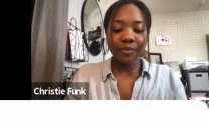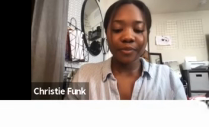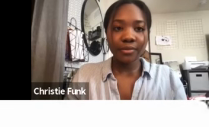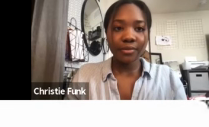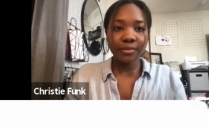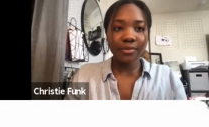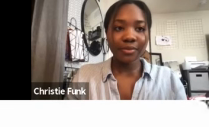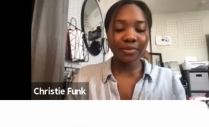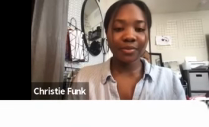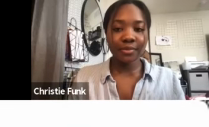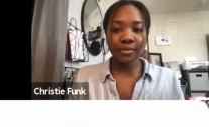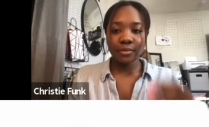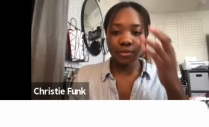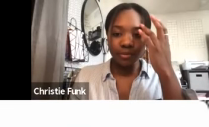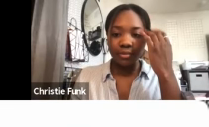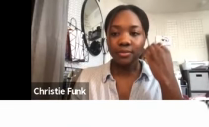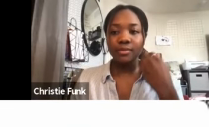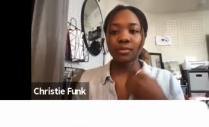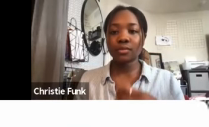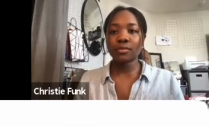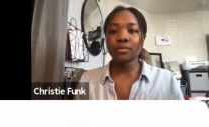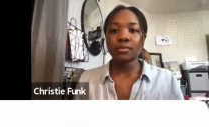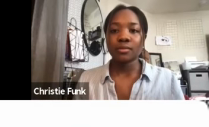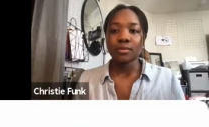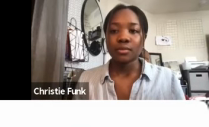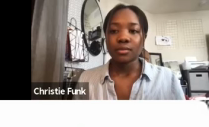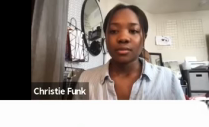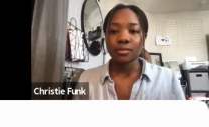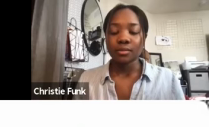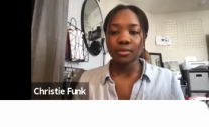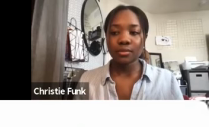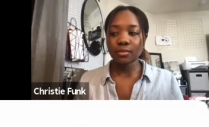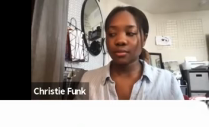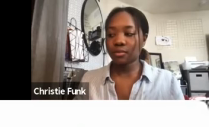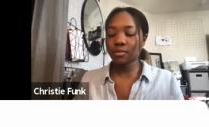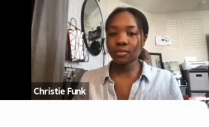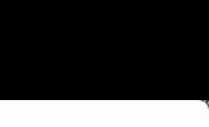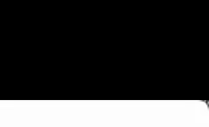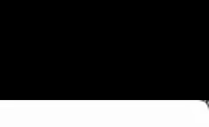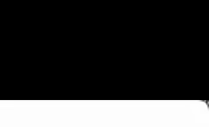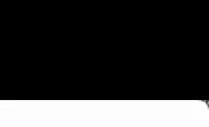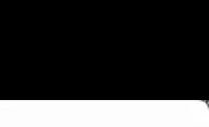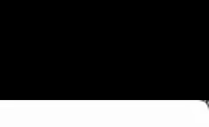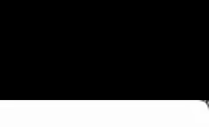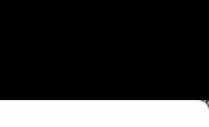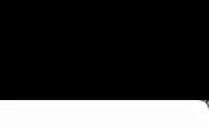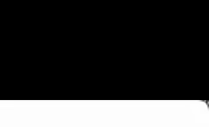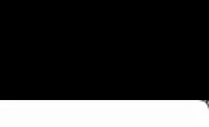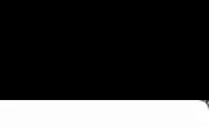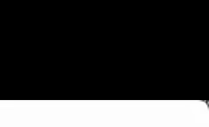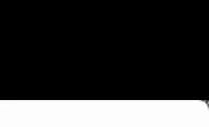sponsor, Amazon, and our title sponsors whose leadership makes this week come to life. Capital One